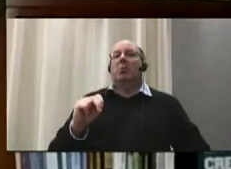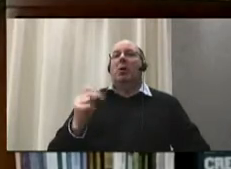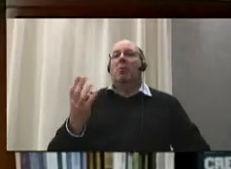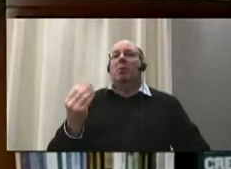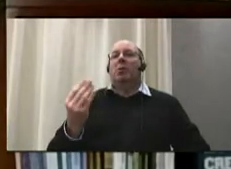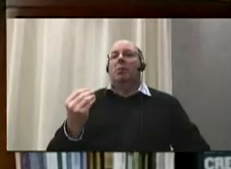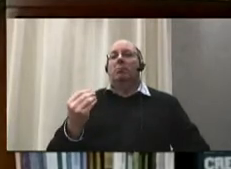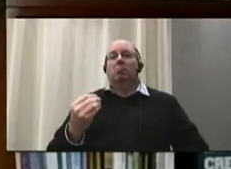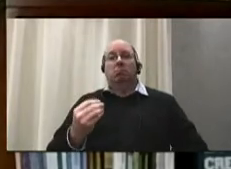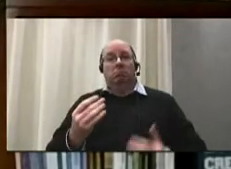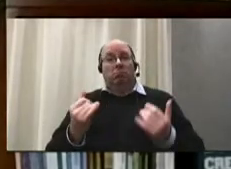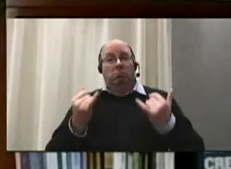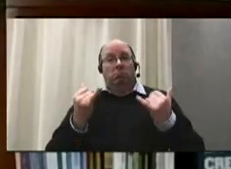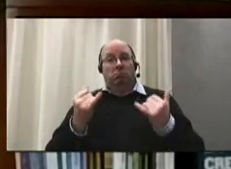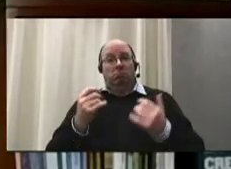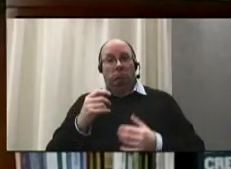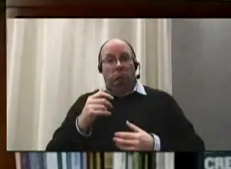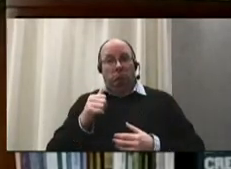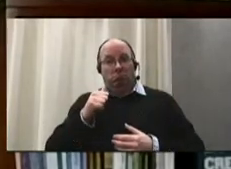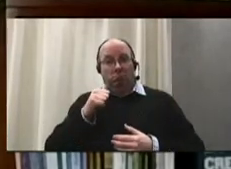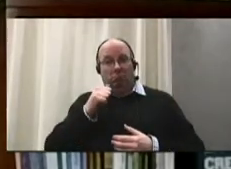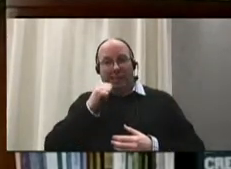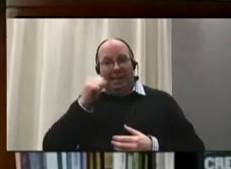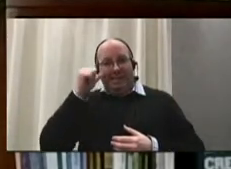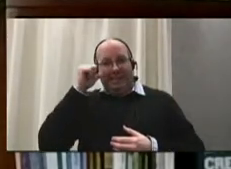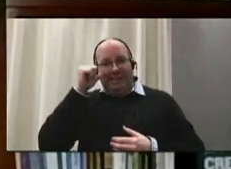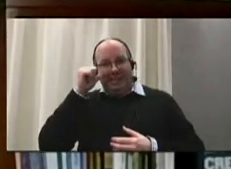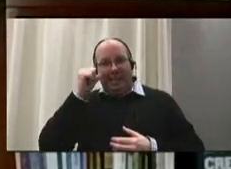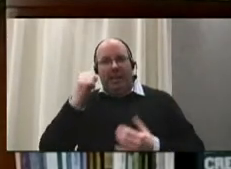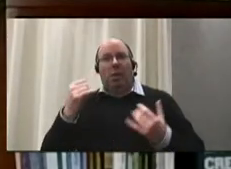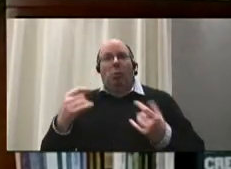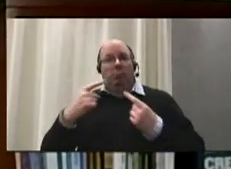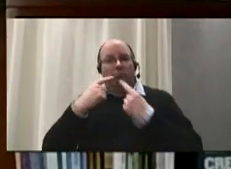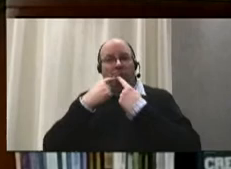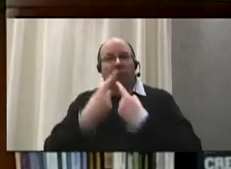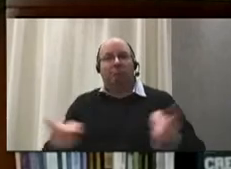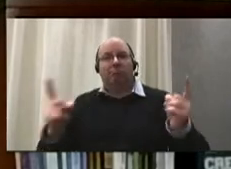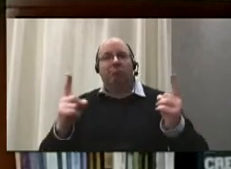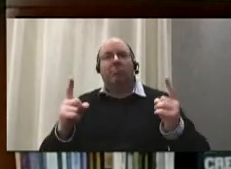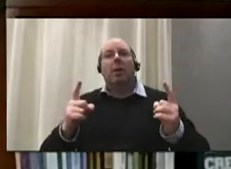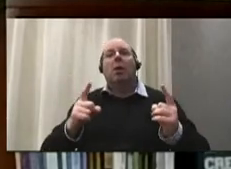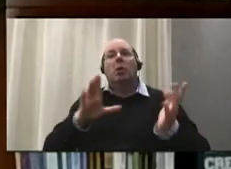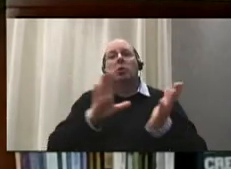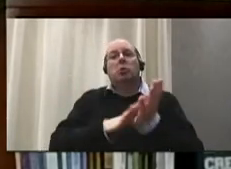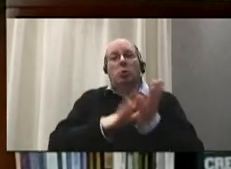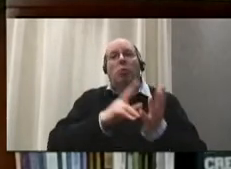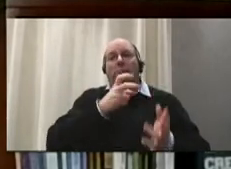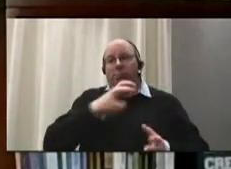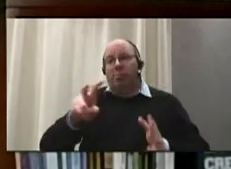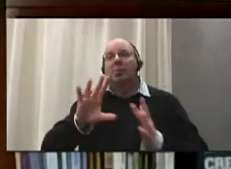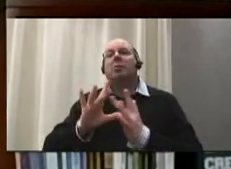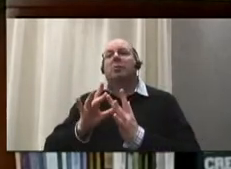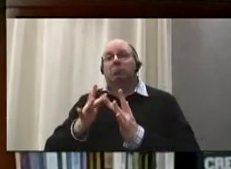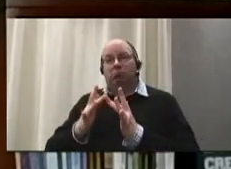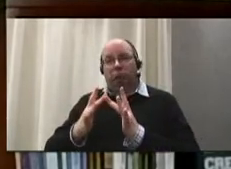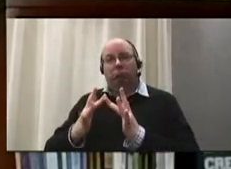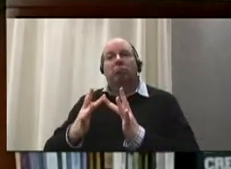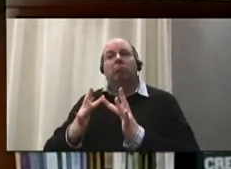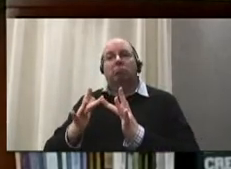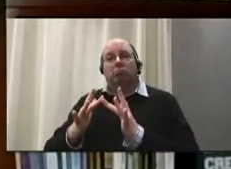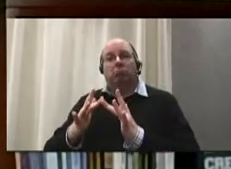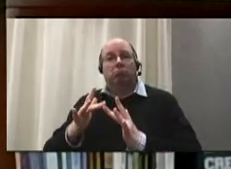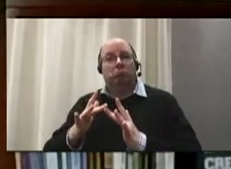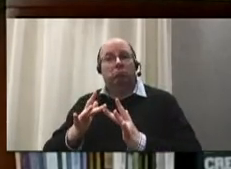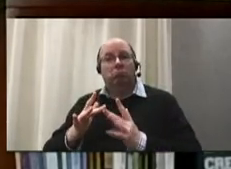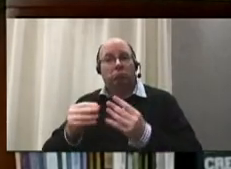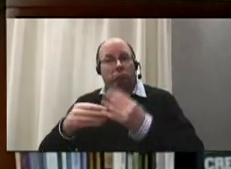for the next 10 days. So when schools must transition to virtual, our commitment is to communicate promptly and clearly and